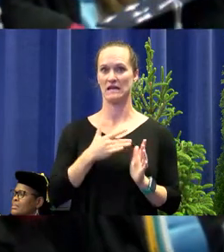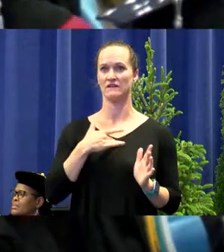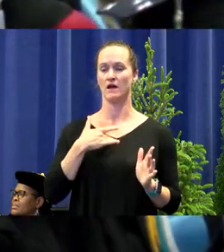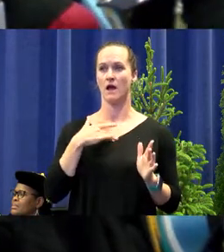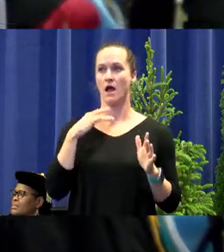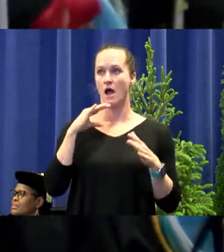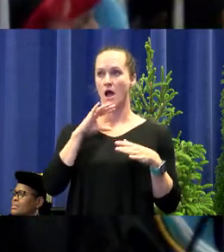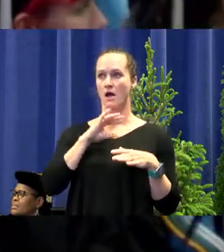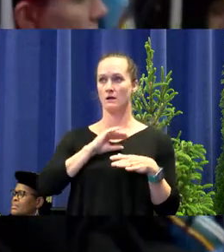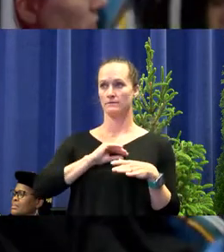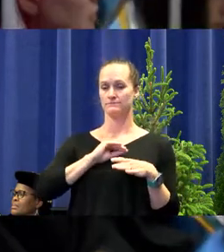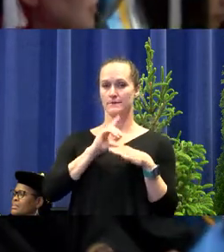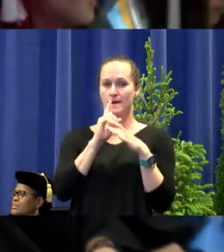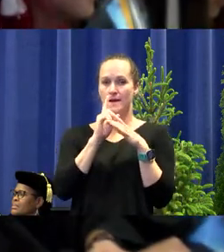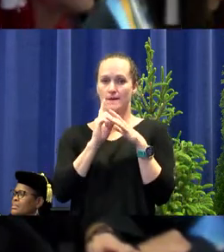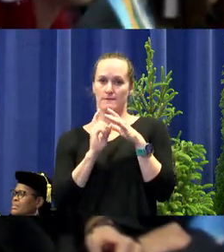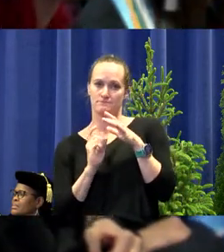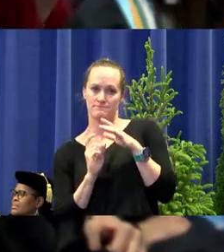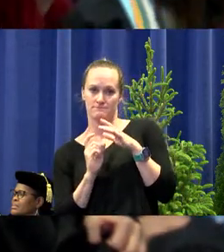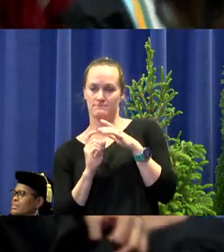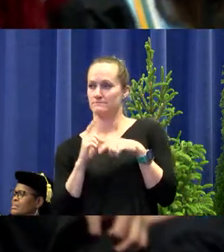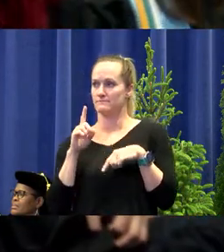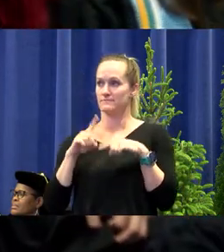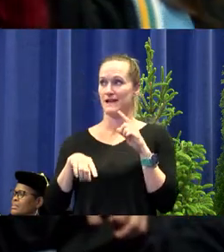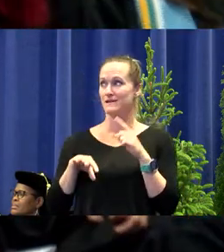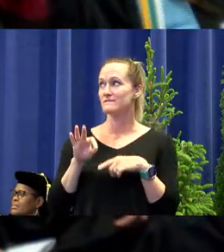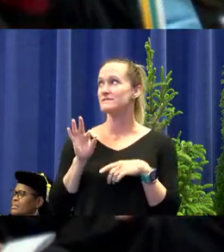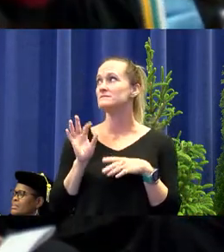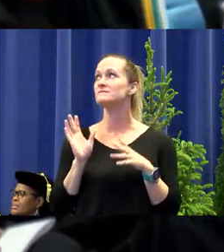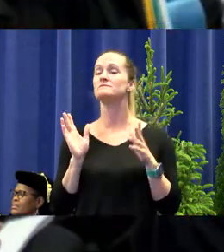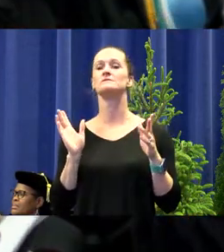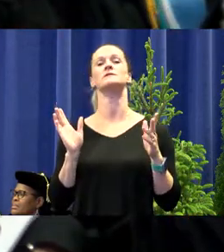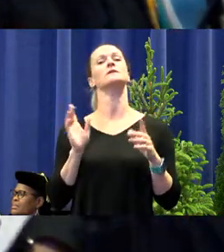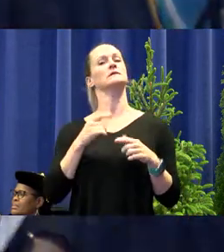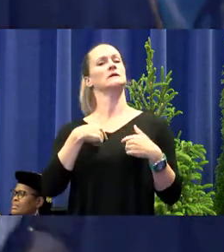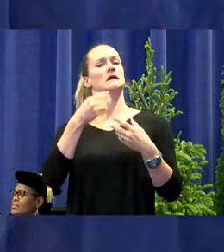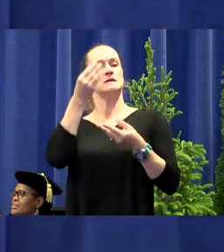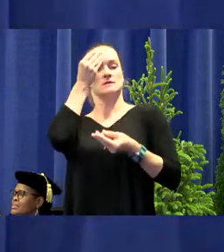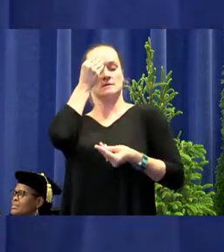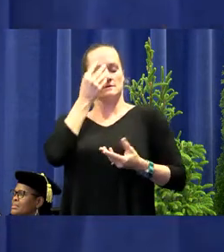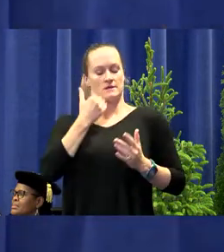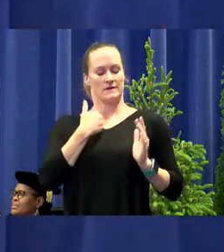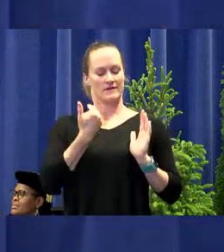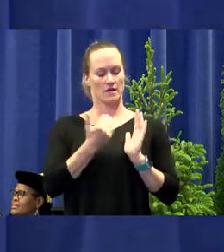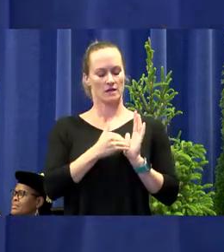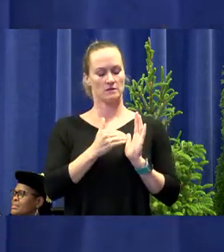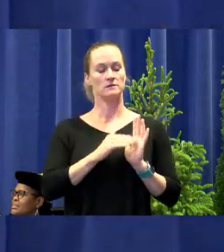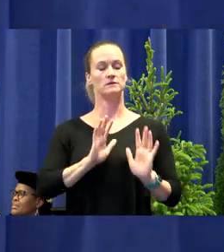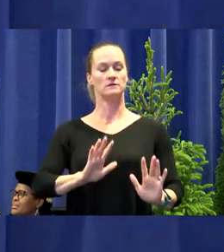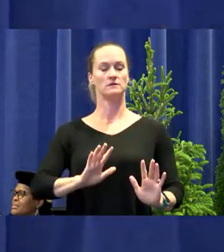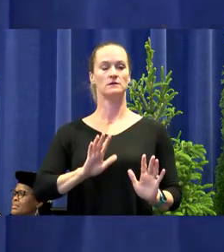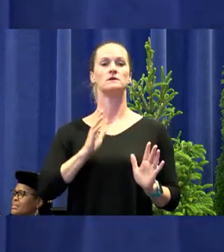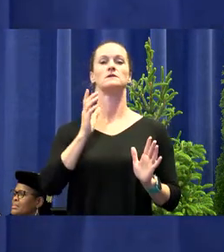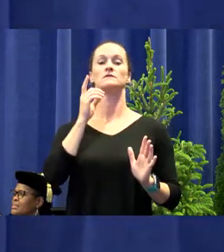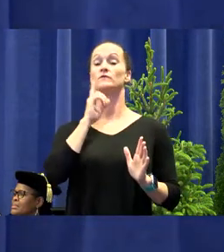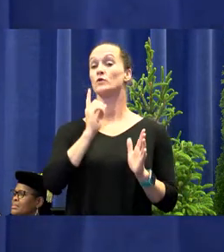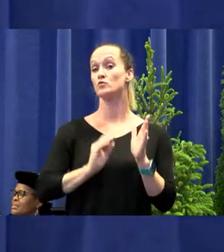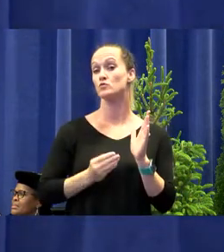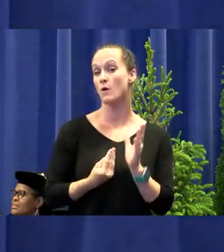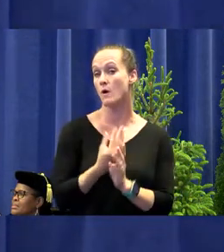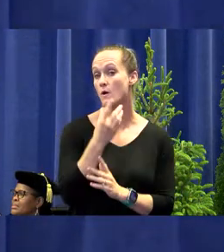small and like I wouldn't be able to find my place here. I told myself again, in order to grow, you must step out of your comfort